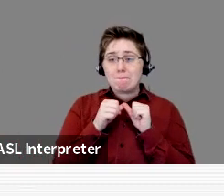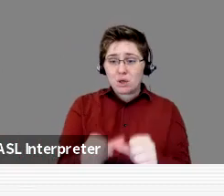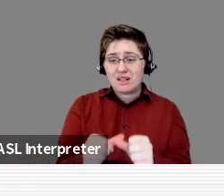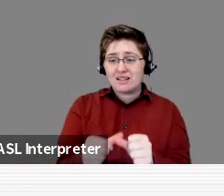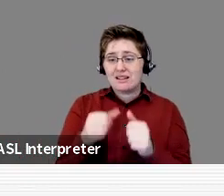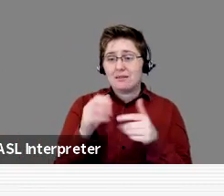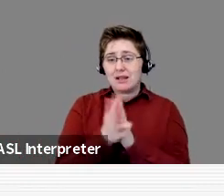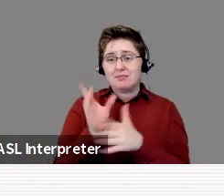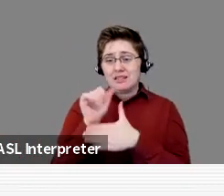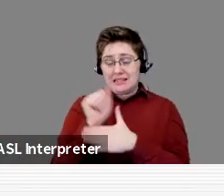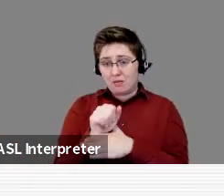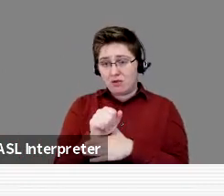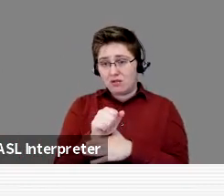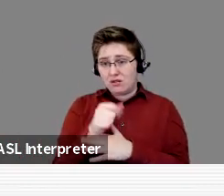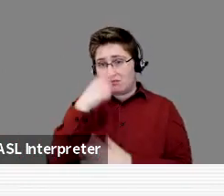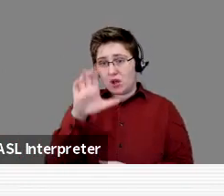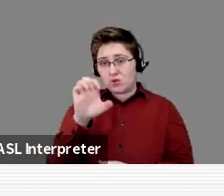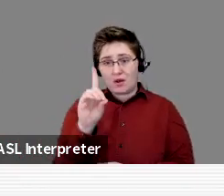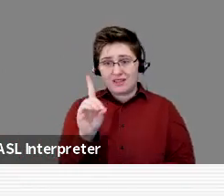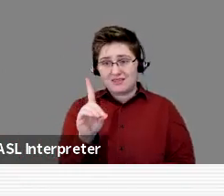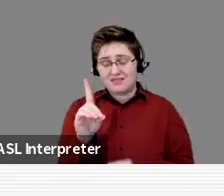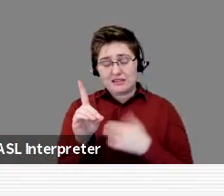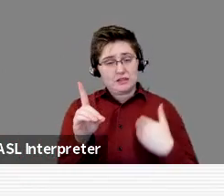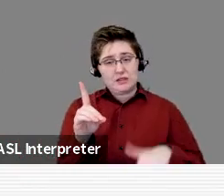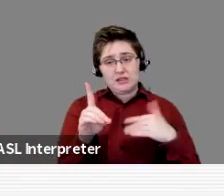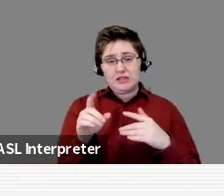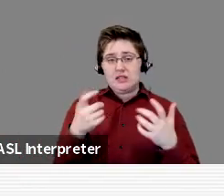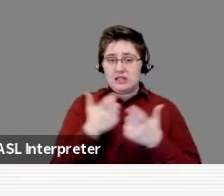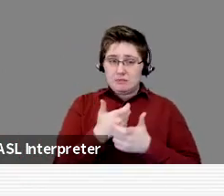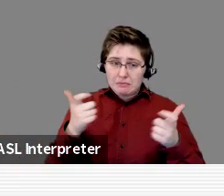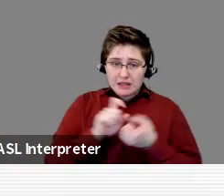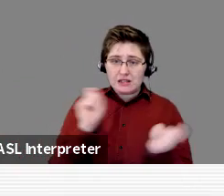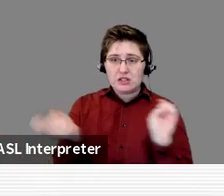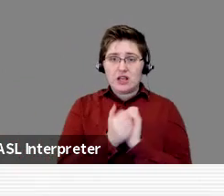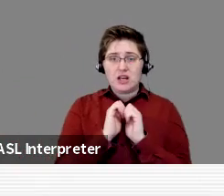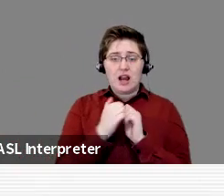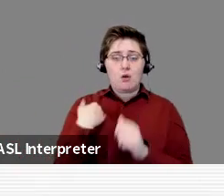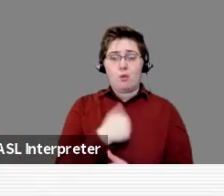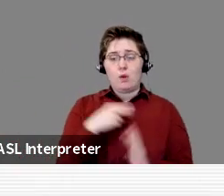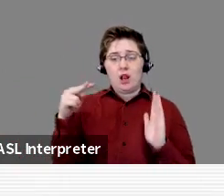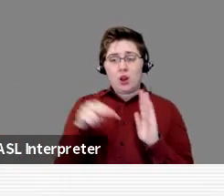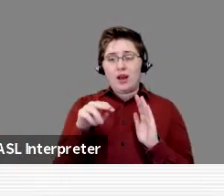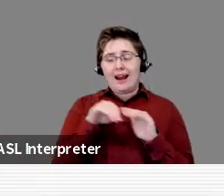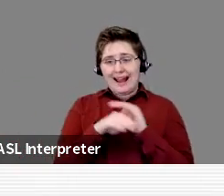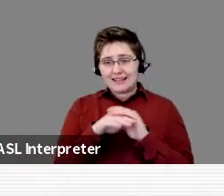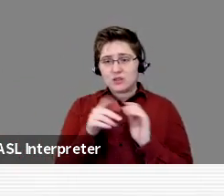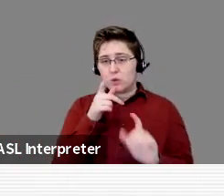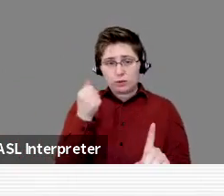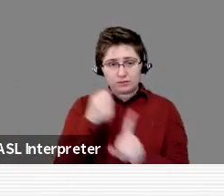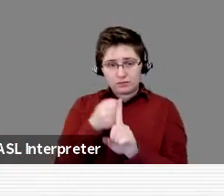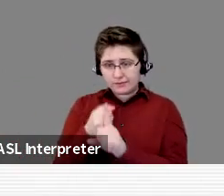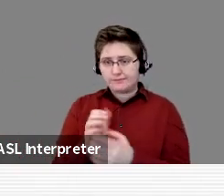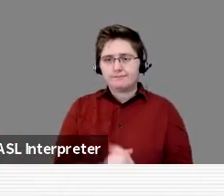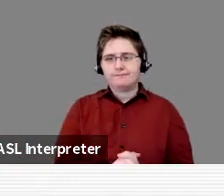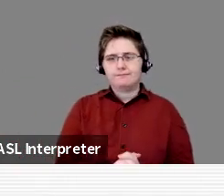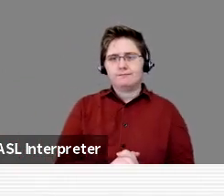disabled because of COVID. And so that's going to massively change how we look at access and who that touches.